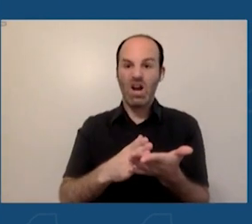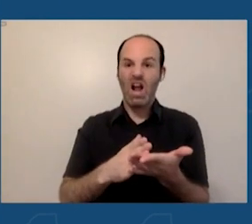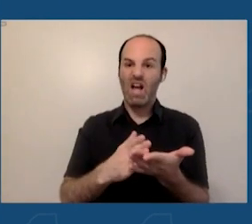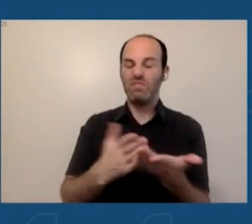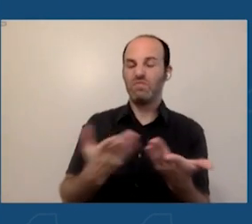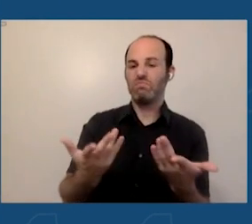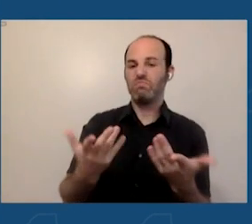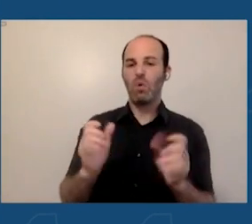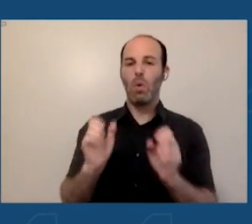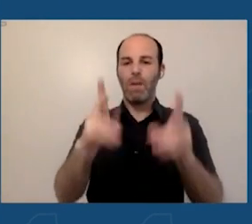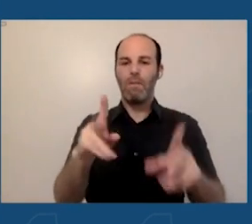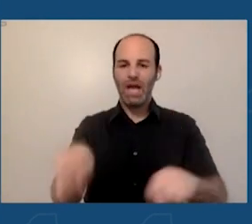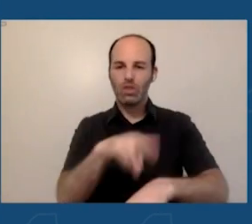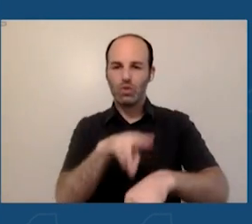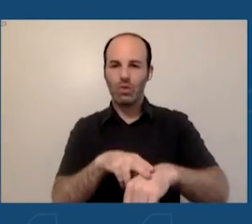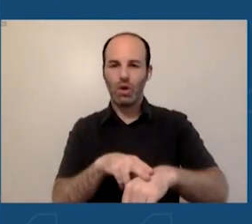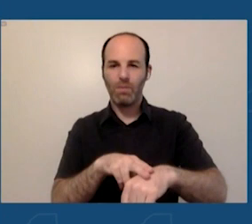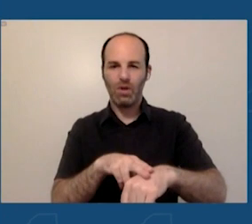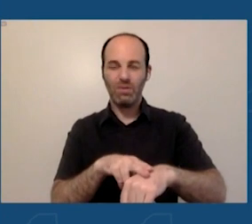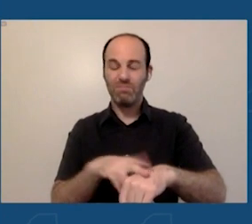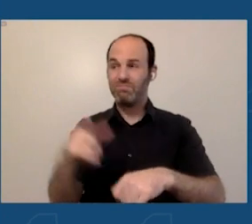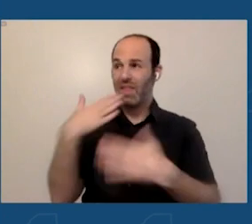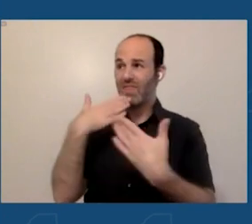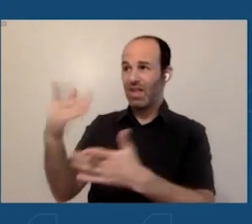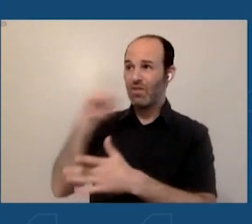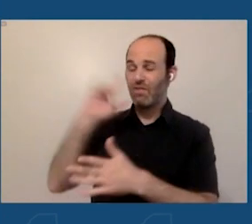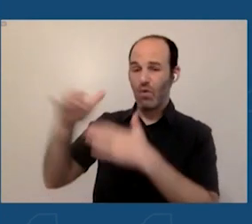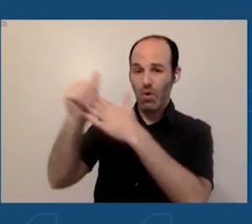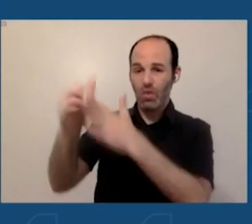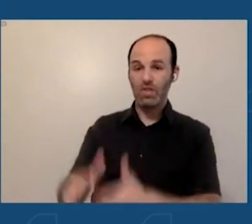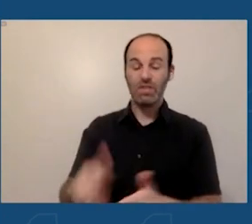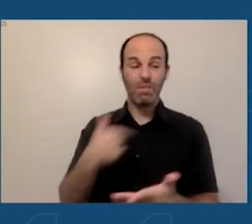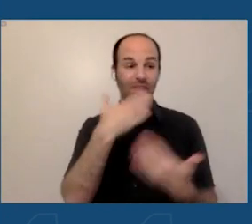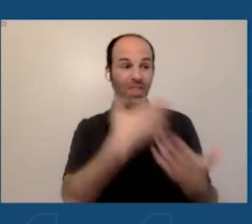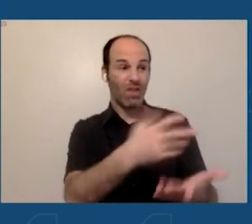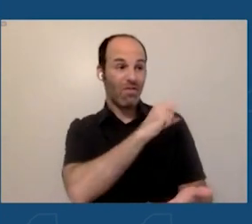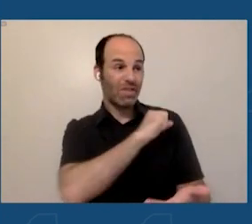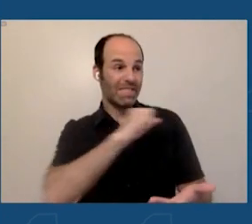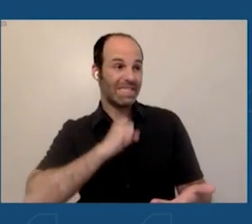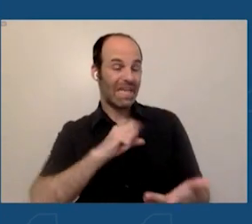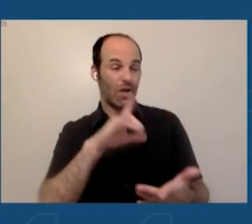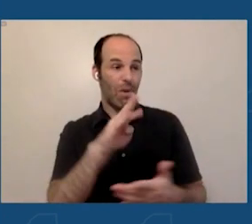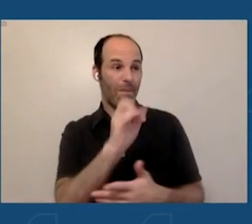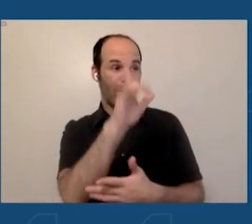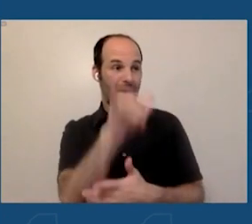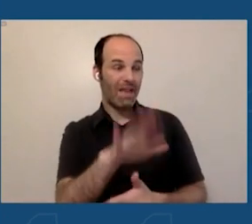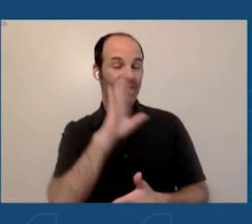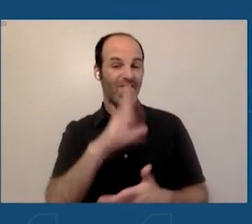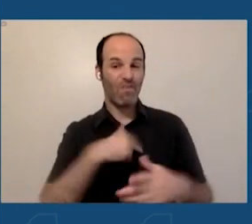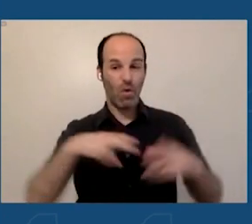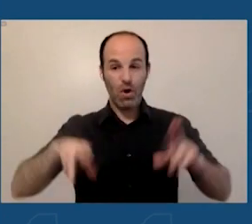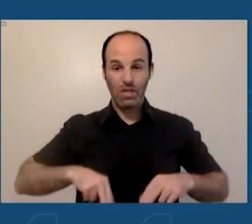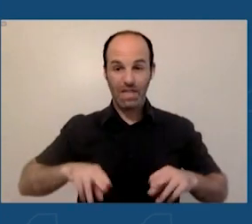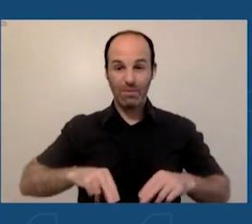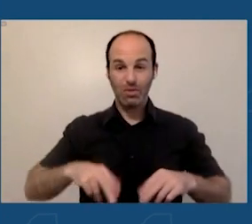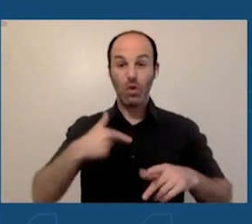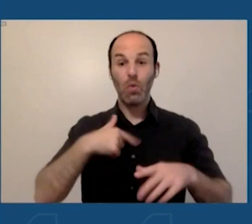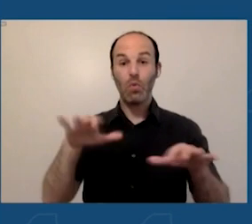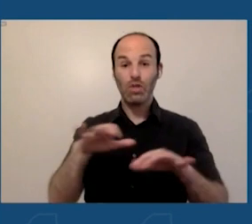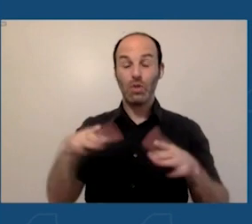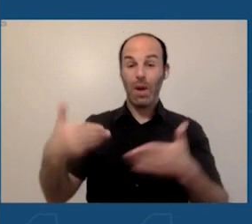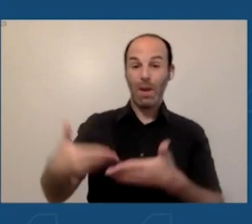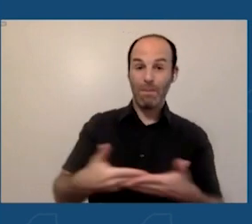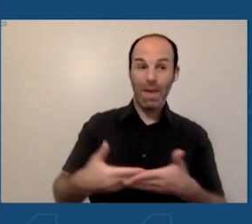regarding that. I thank the senator for his diapers. We're doing baby milk in Washington, diapers here in New York